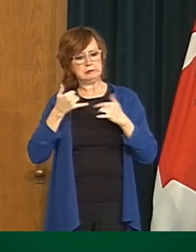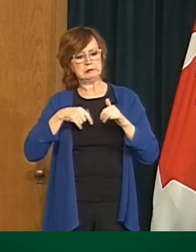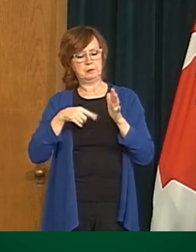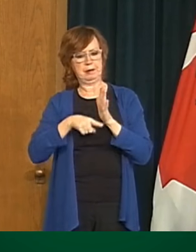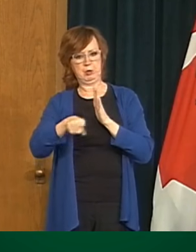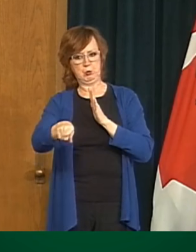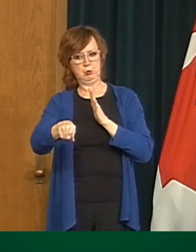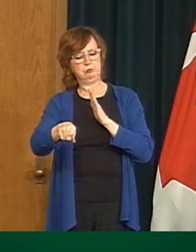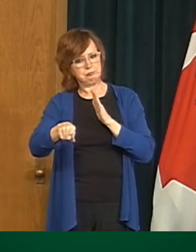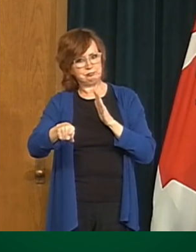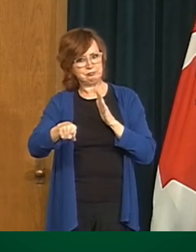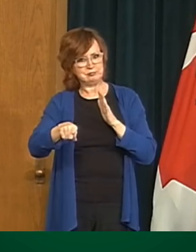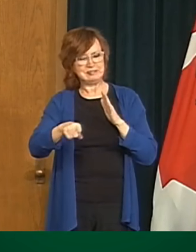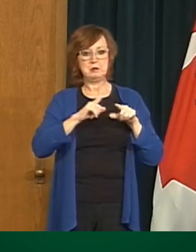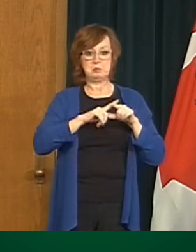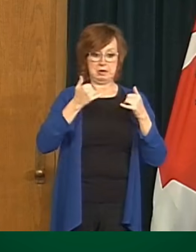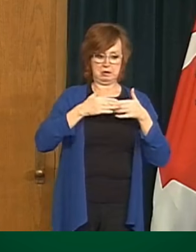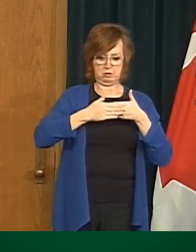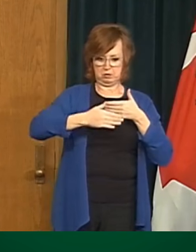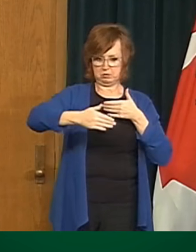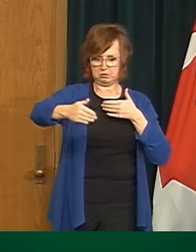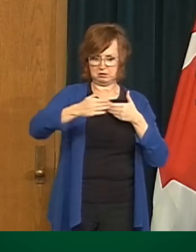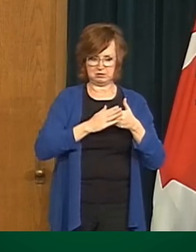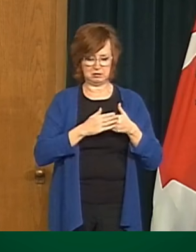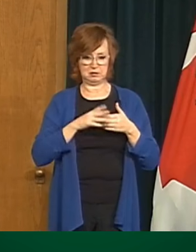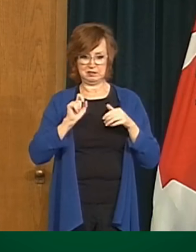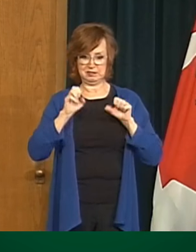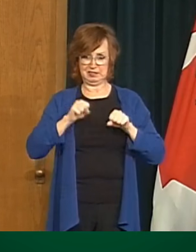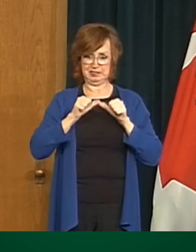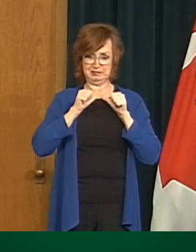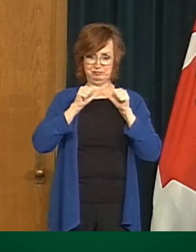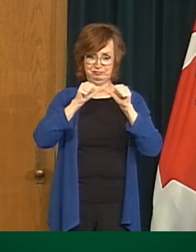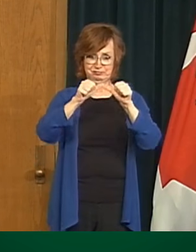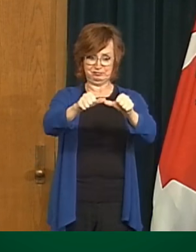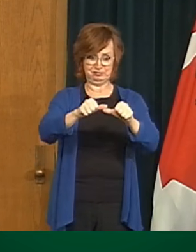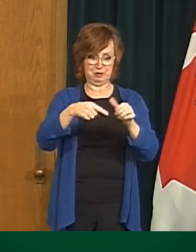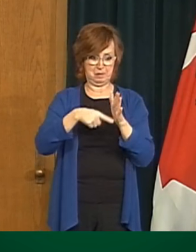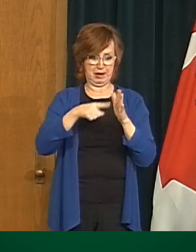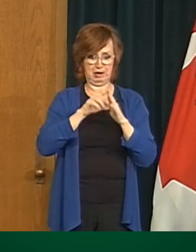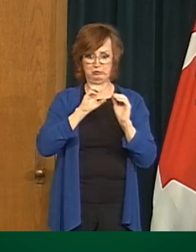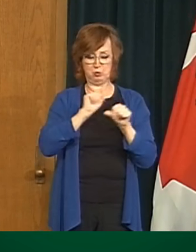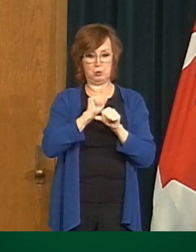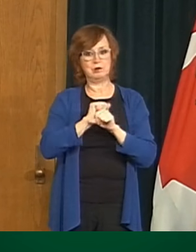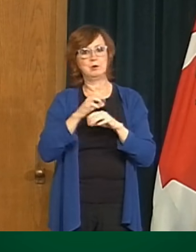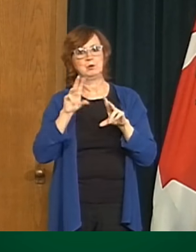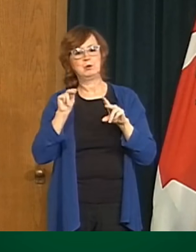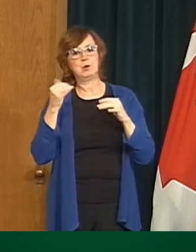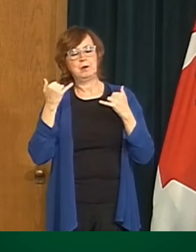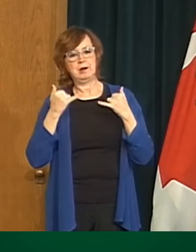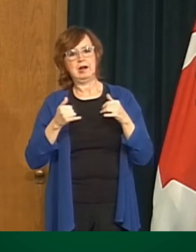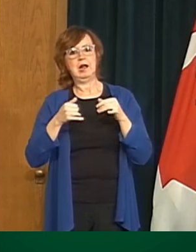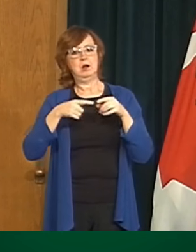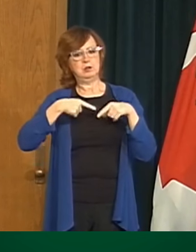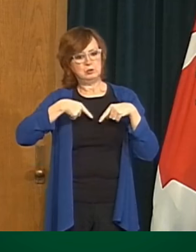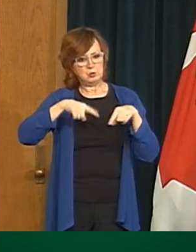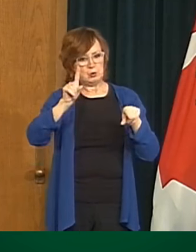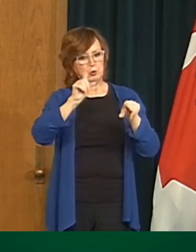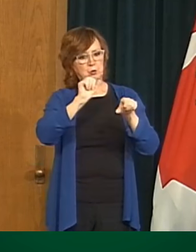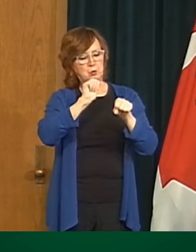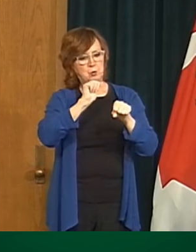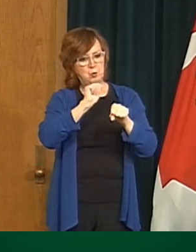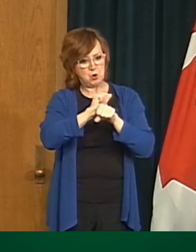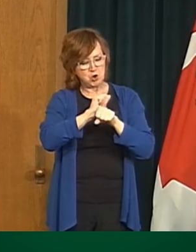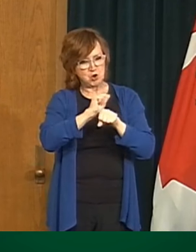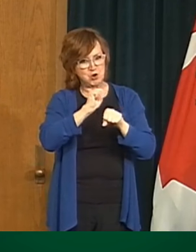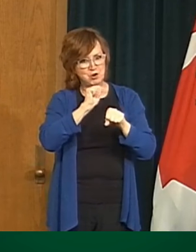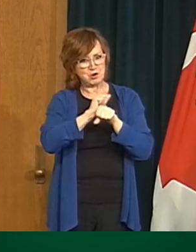to invest in businesses to operate and to build. That's how our economy is going to recover. That's how we